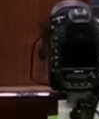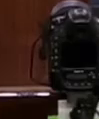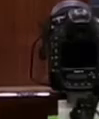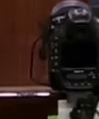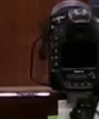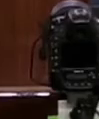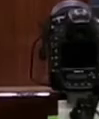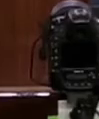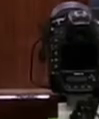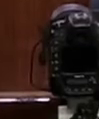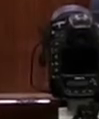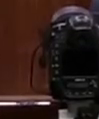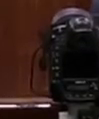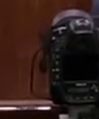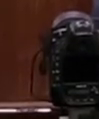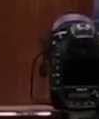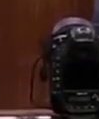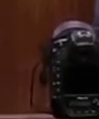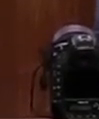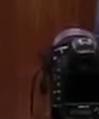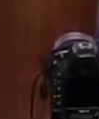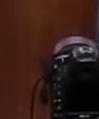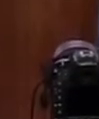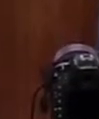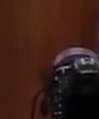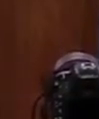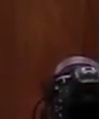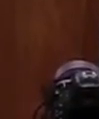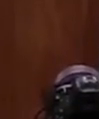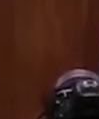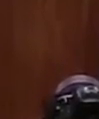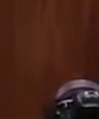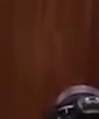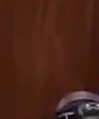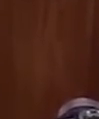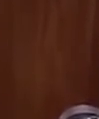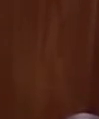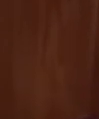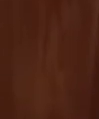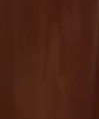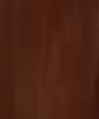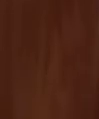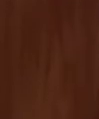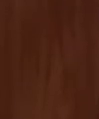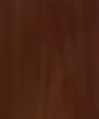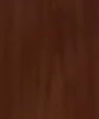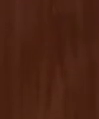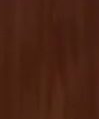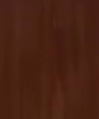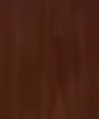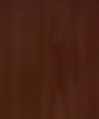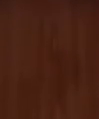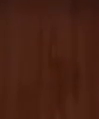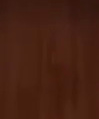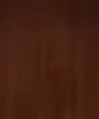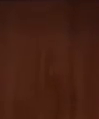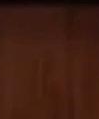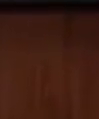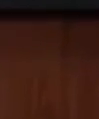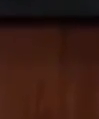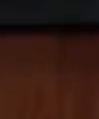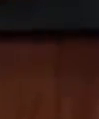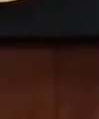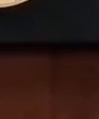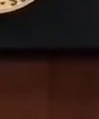he wasn't afraid to take on the special interest groups to get this goal accomplished. And in the absence of any